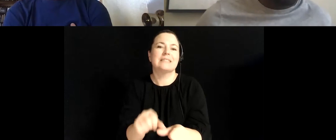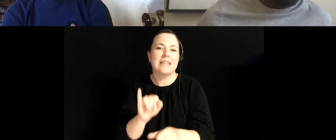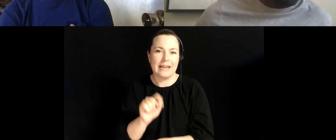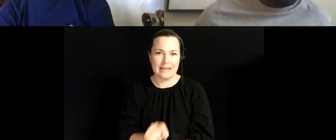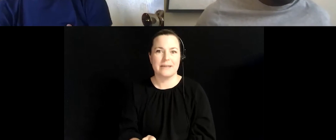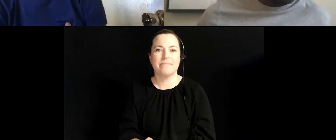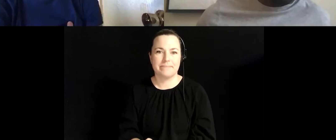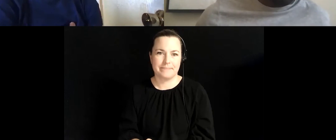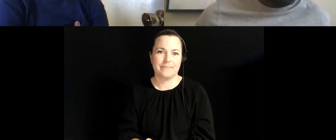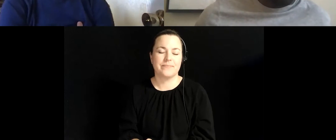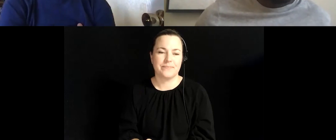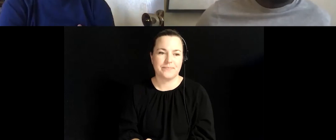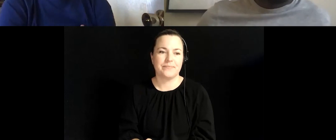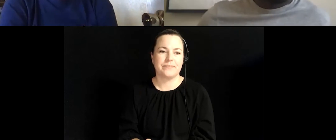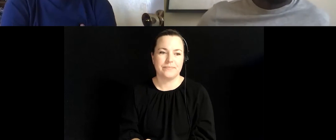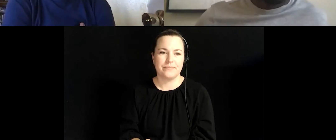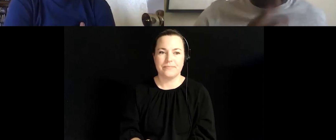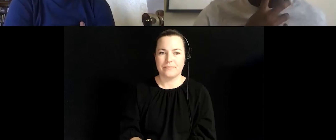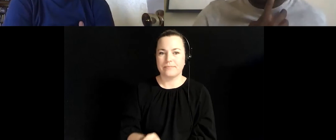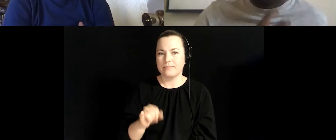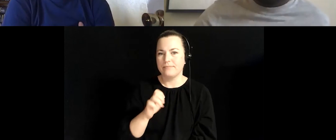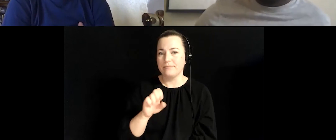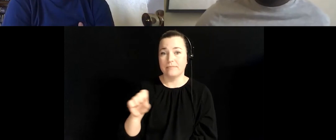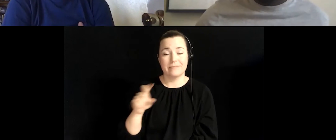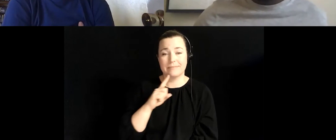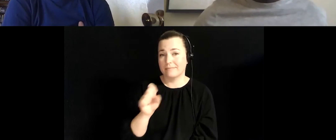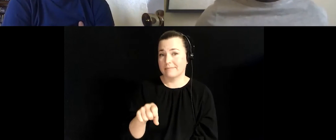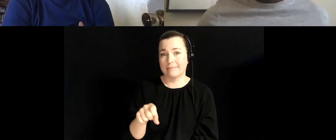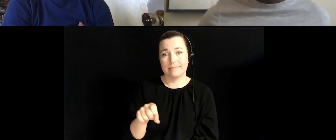Yeah, that's, if I could, I think that's super